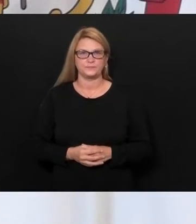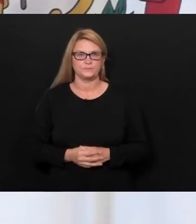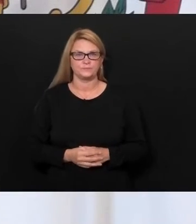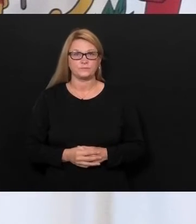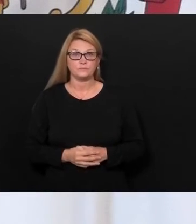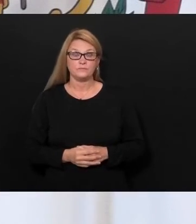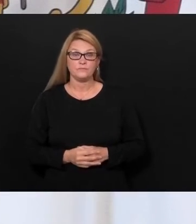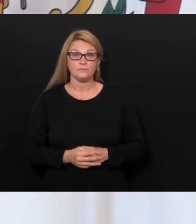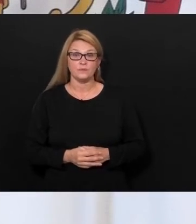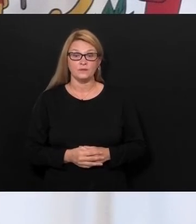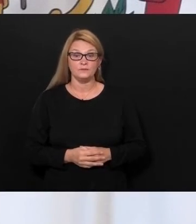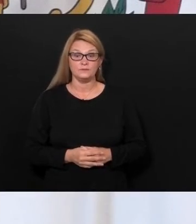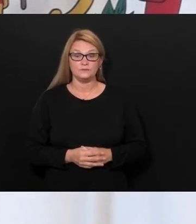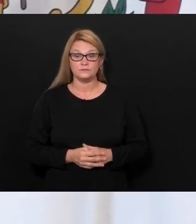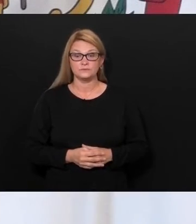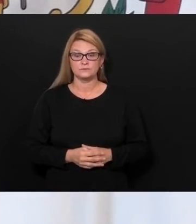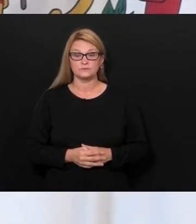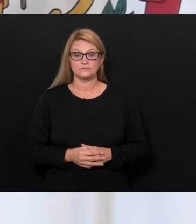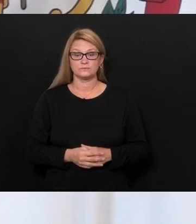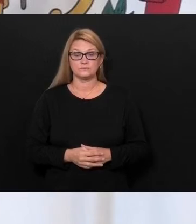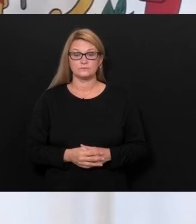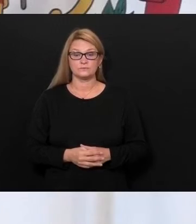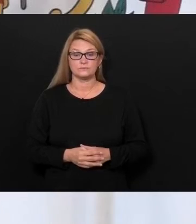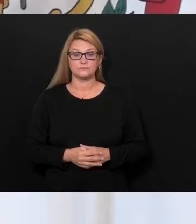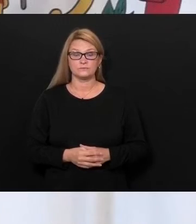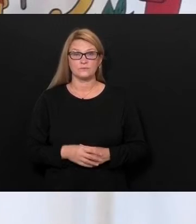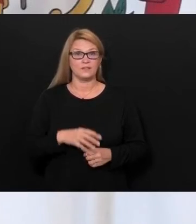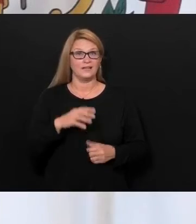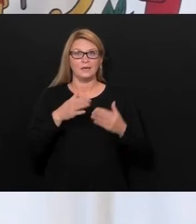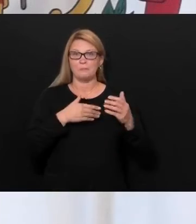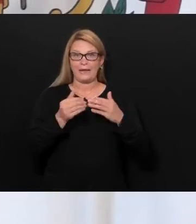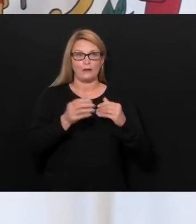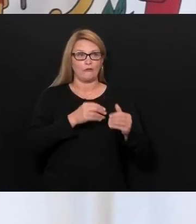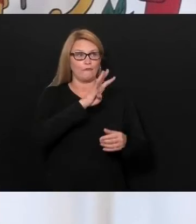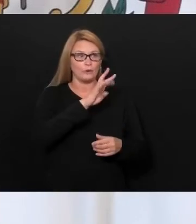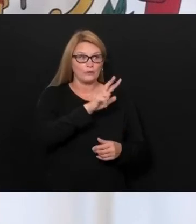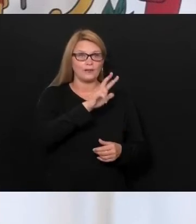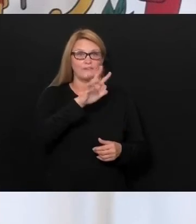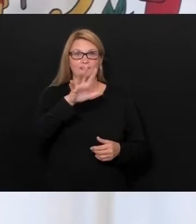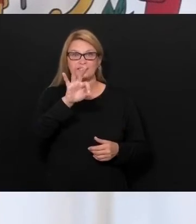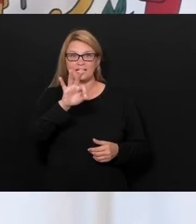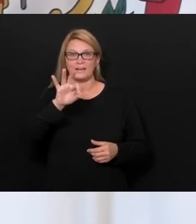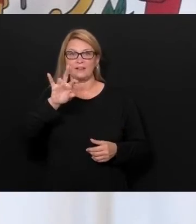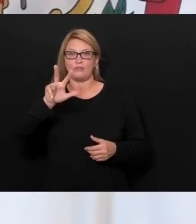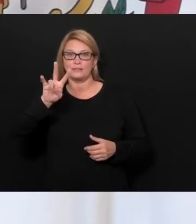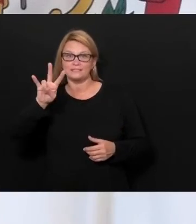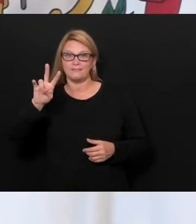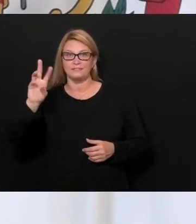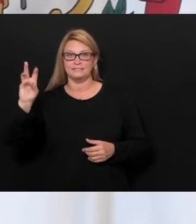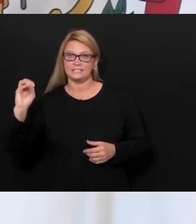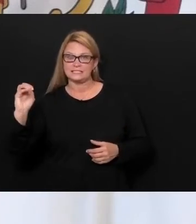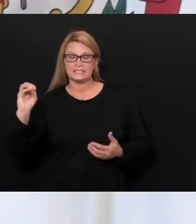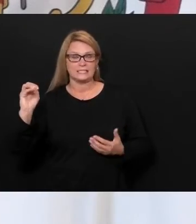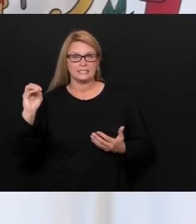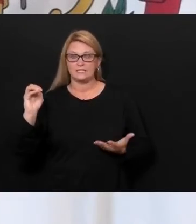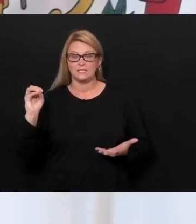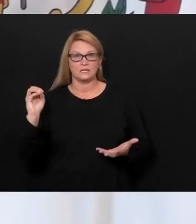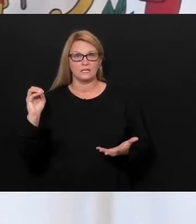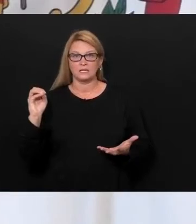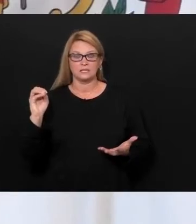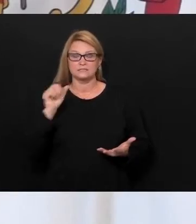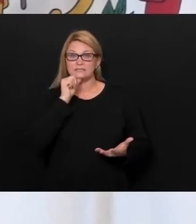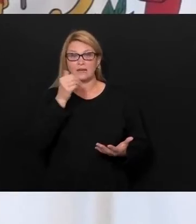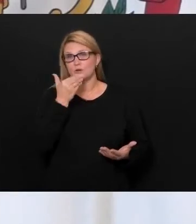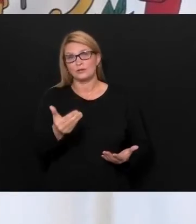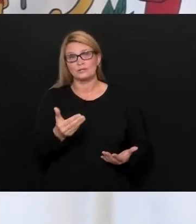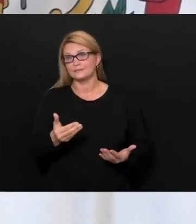But if you look at these numbers, whether it be 43, 59, 37, 60, it's just not